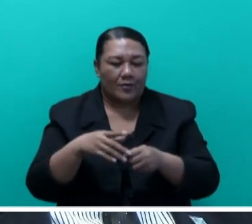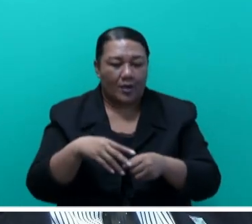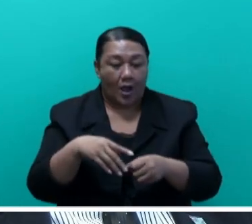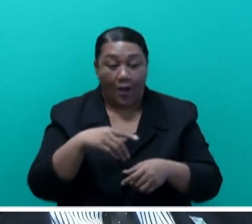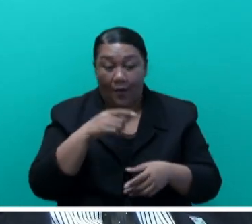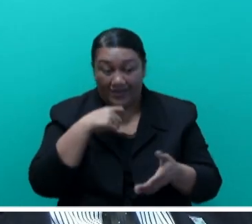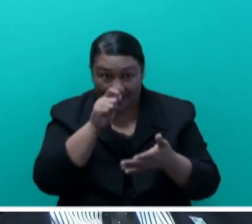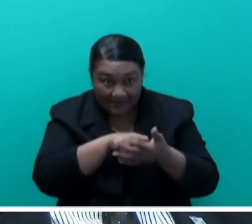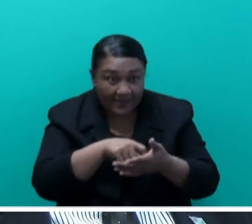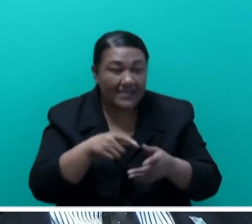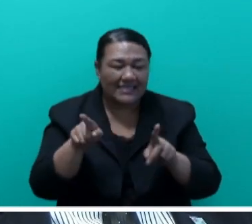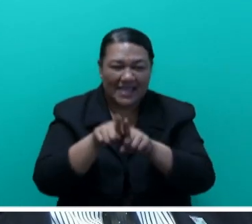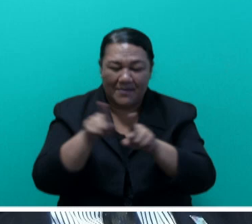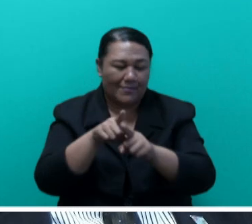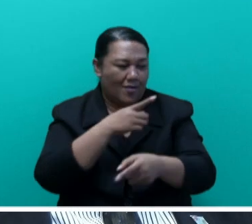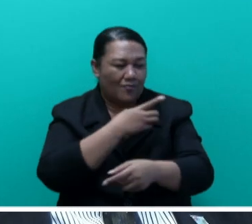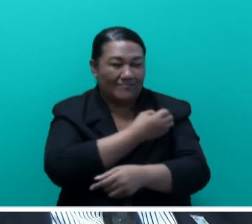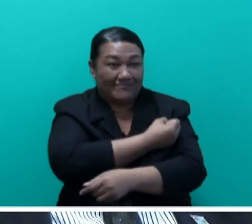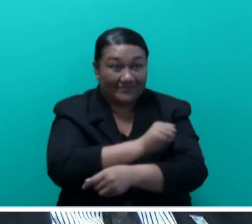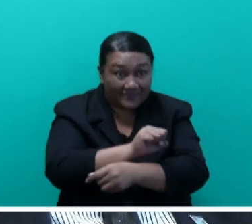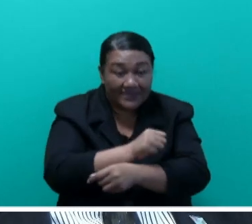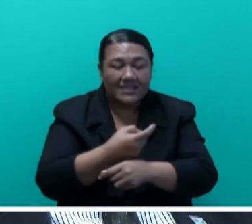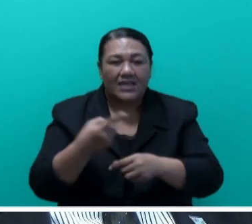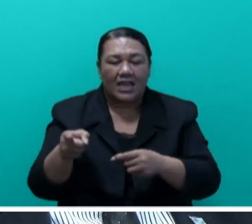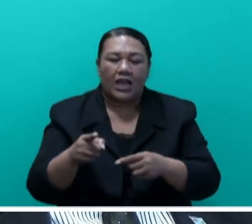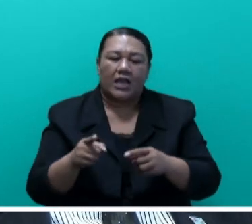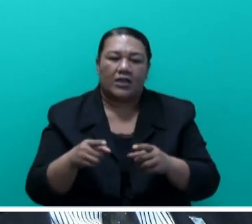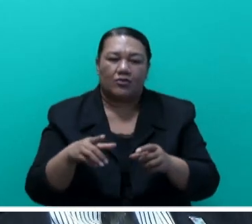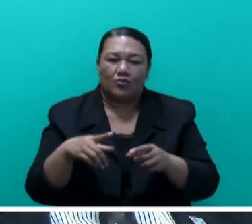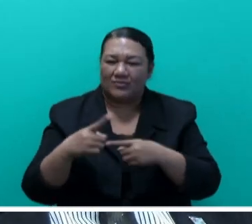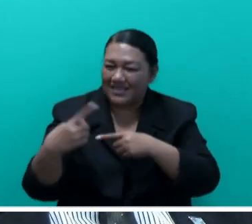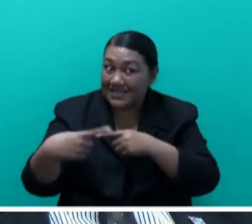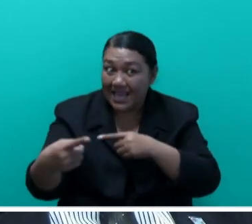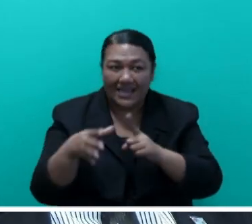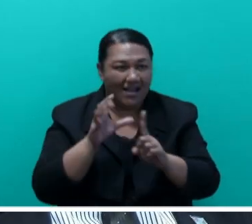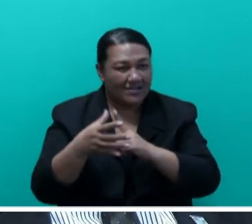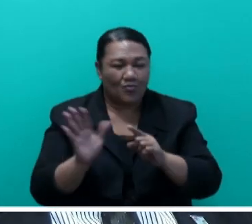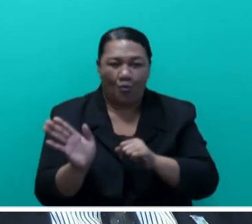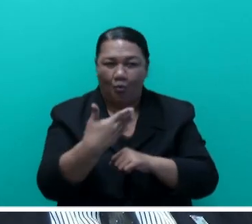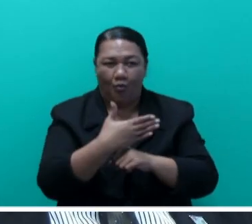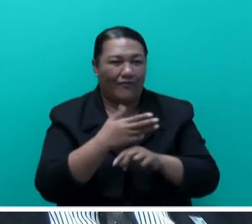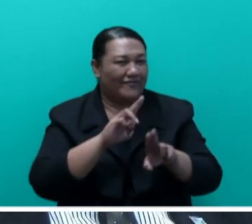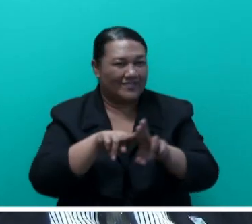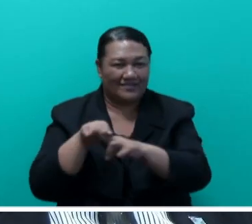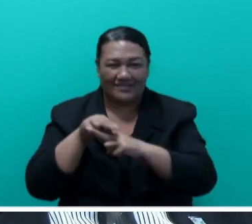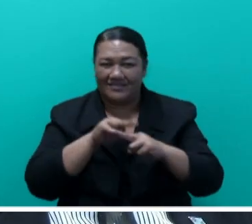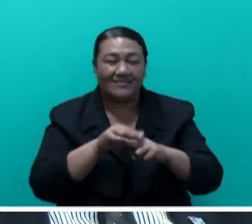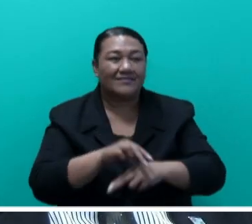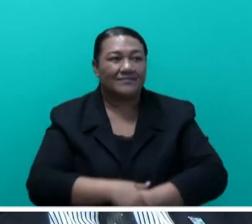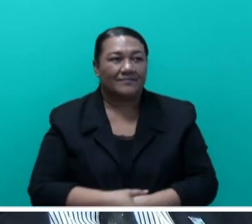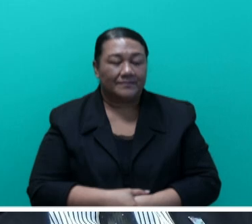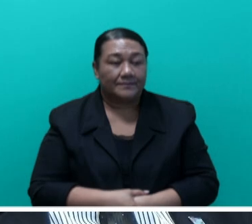inclusive and sustainable sports culture for all Fijians. Mr. Speaker, this